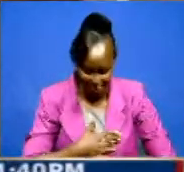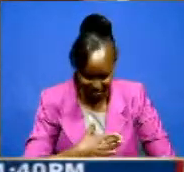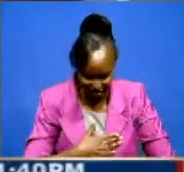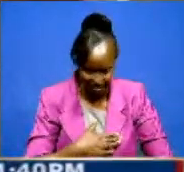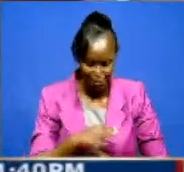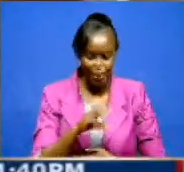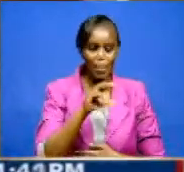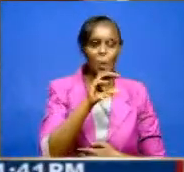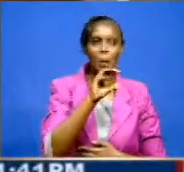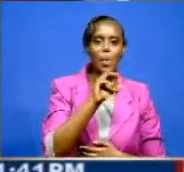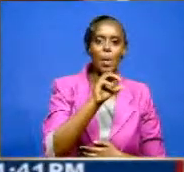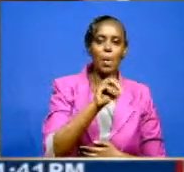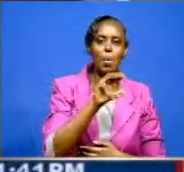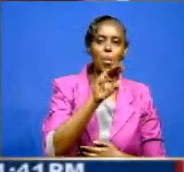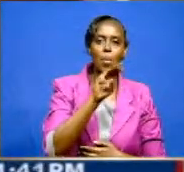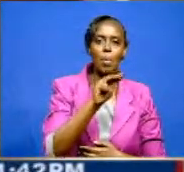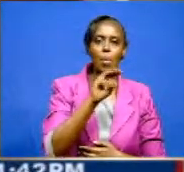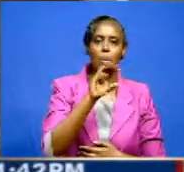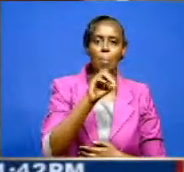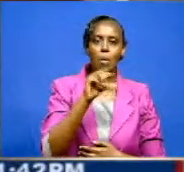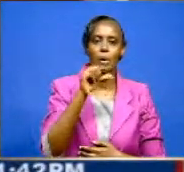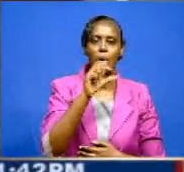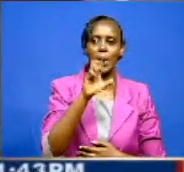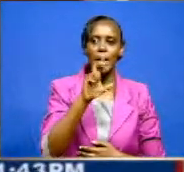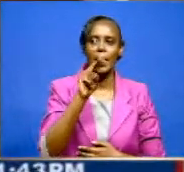inform Senator Linturi?